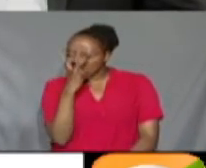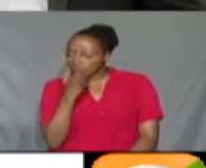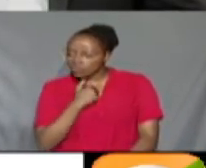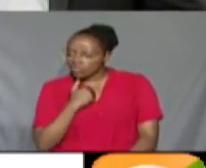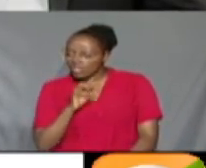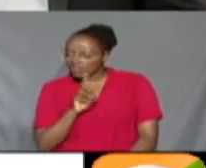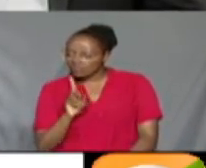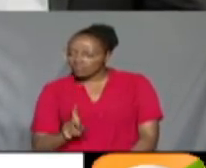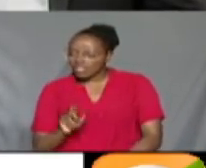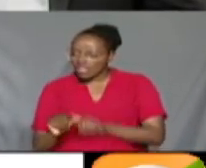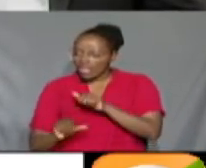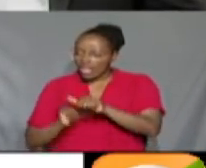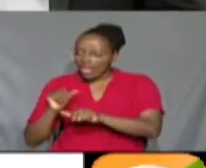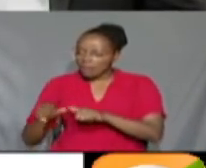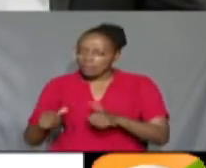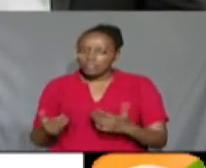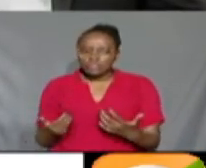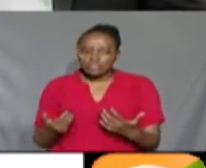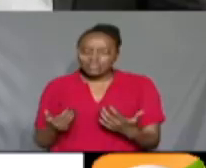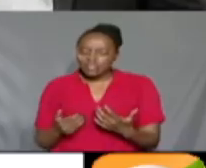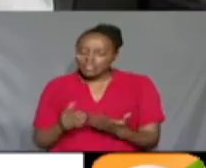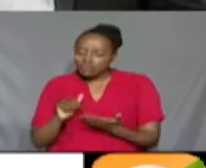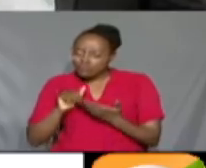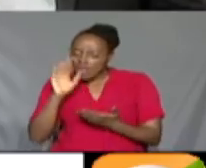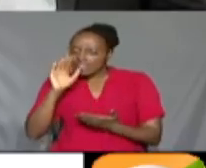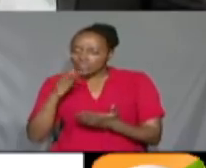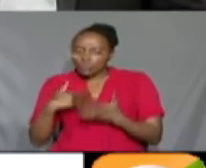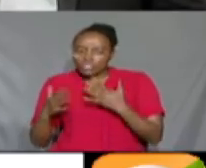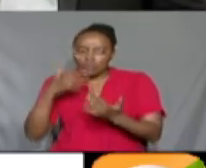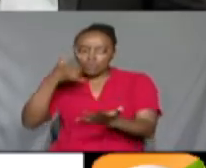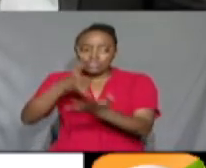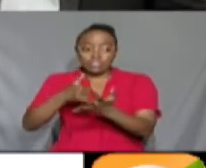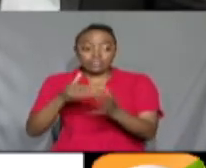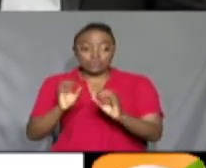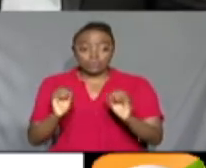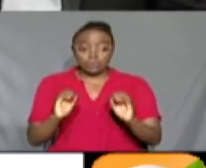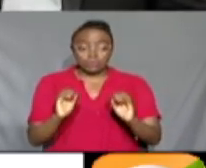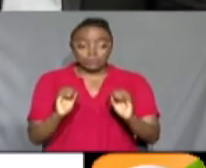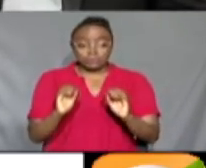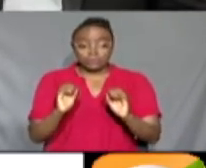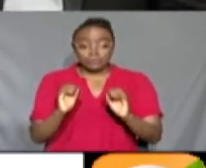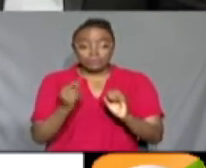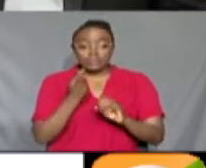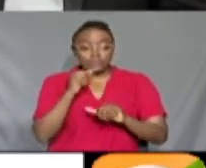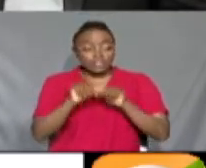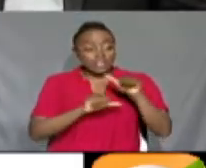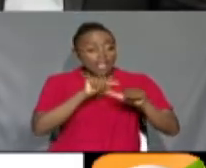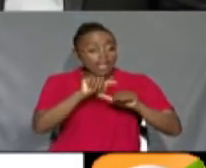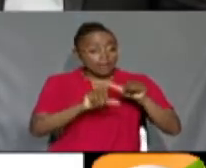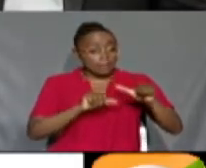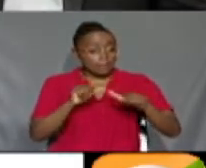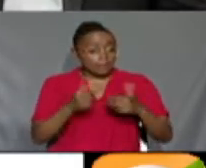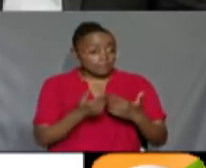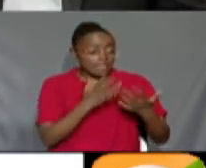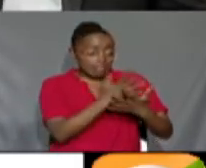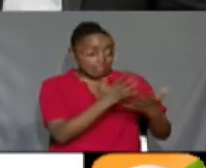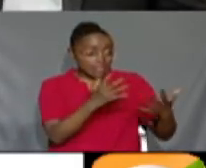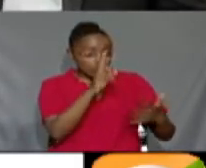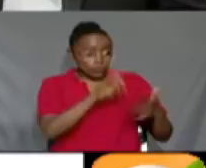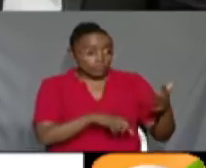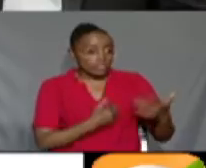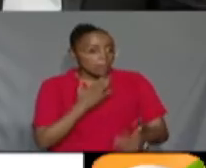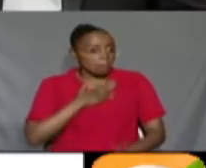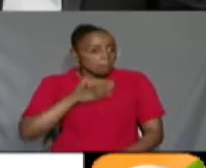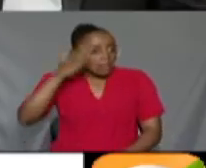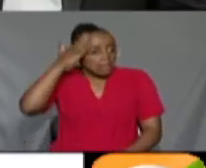about the match that I'll tell you. Honorable Jeanette was talking of? One of the things that I can tell you is that I didn't even